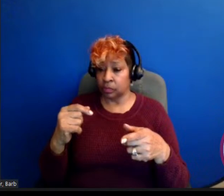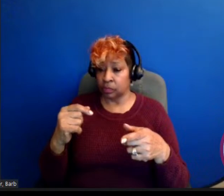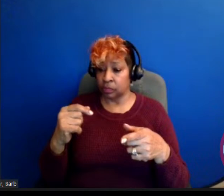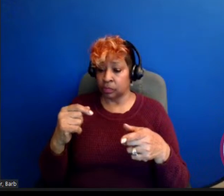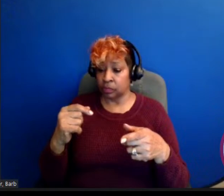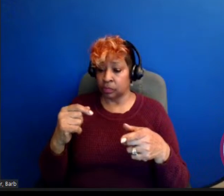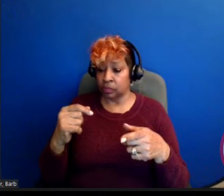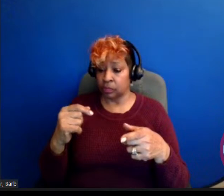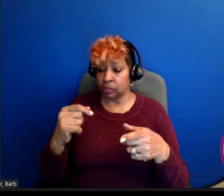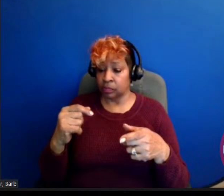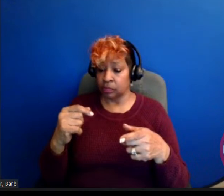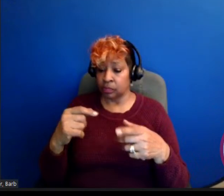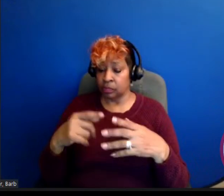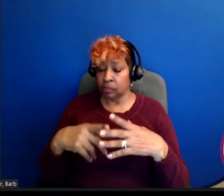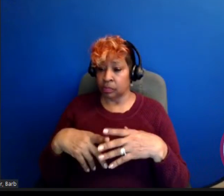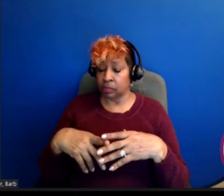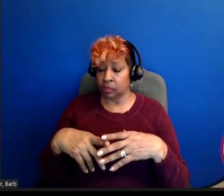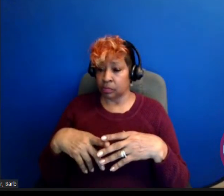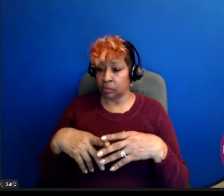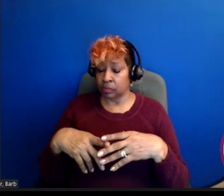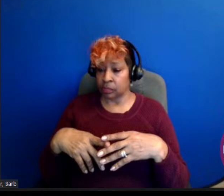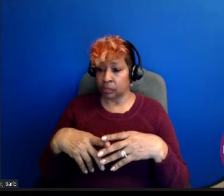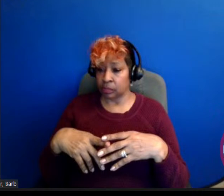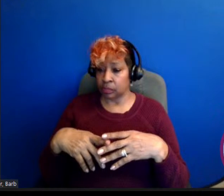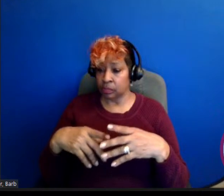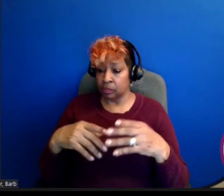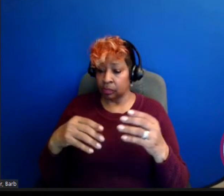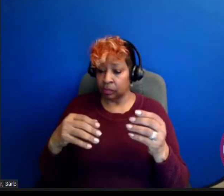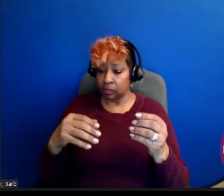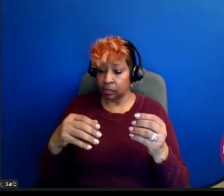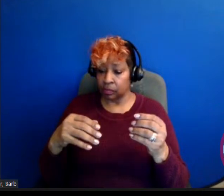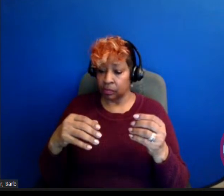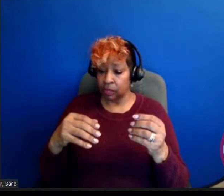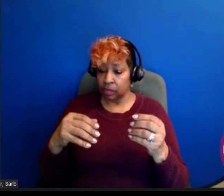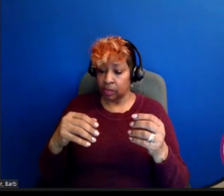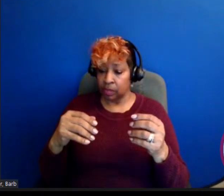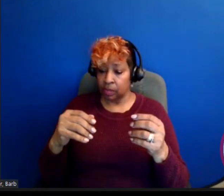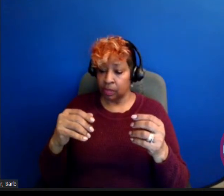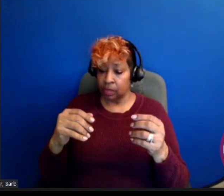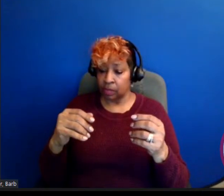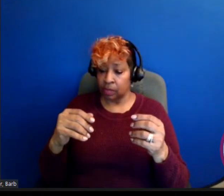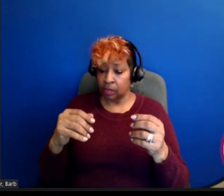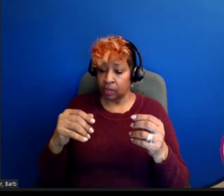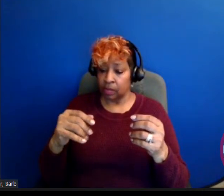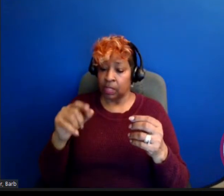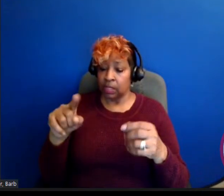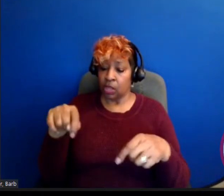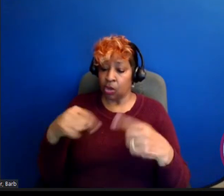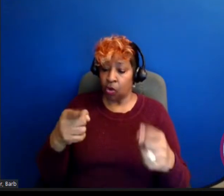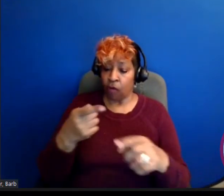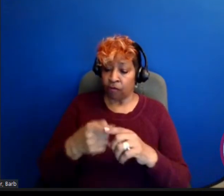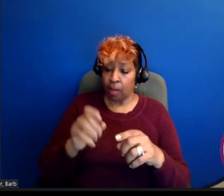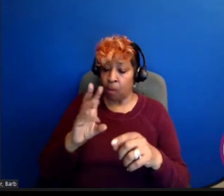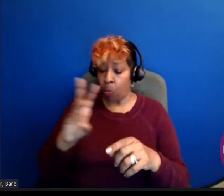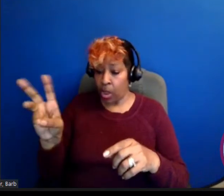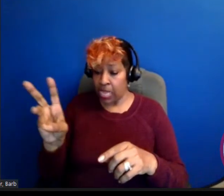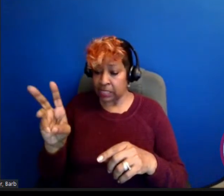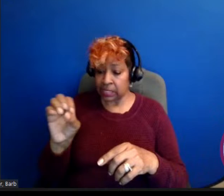like any routes that go from west to east that are